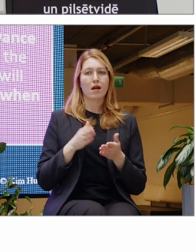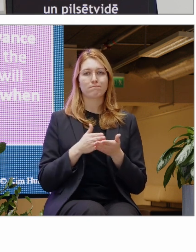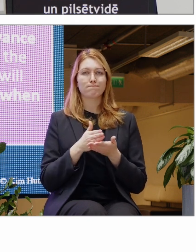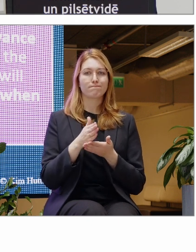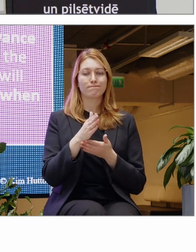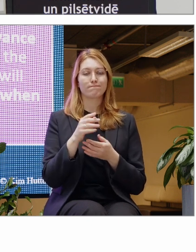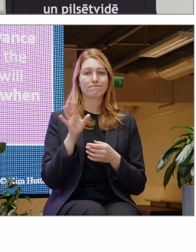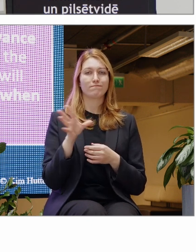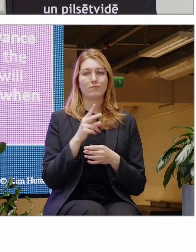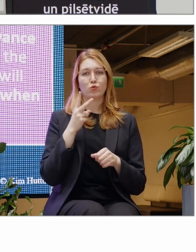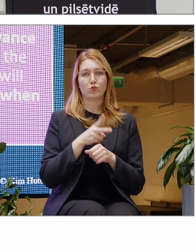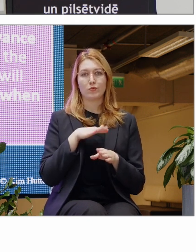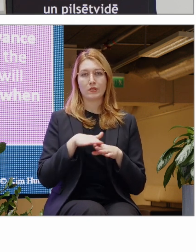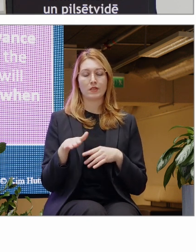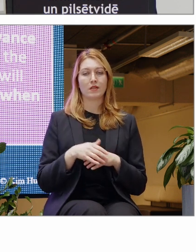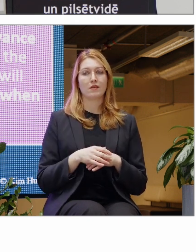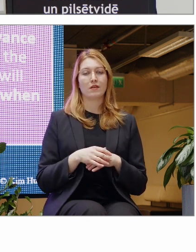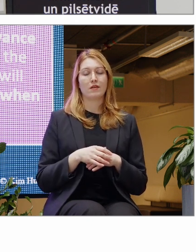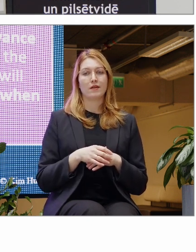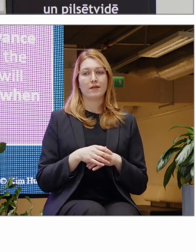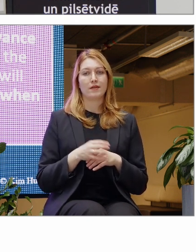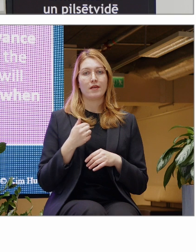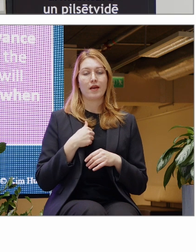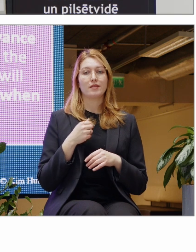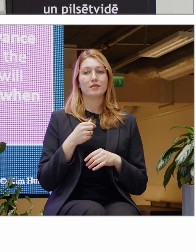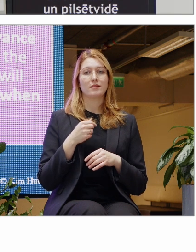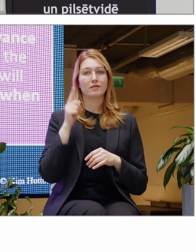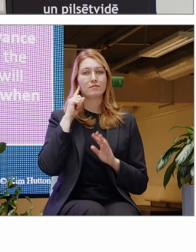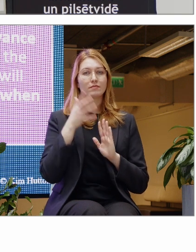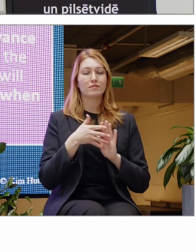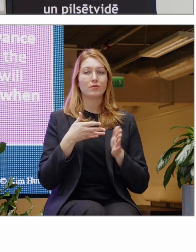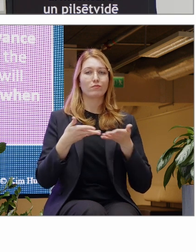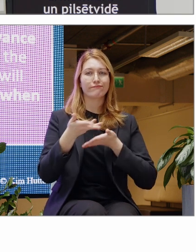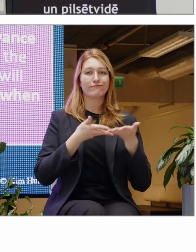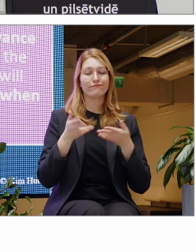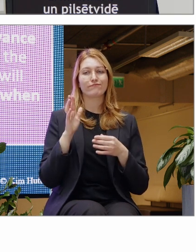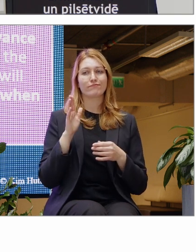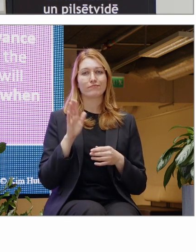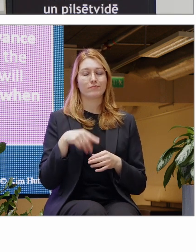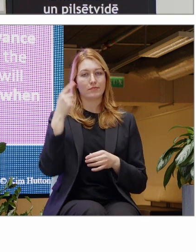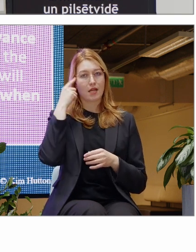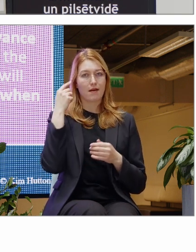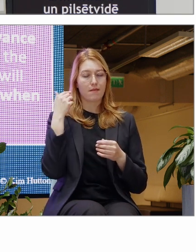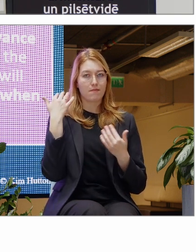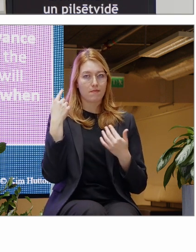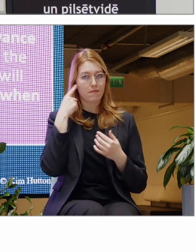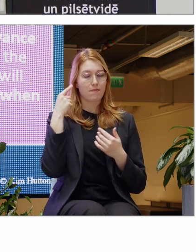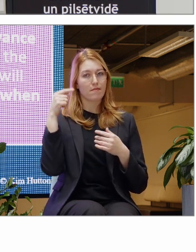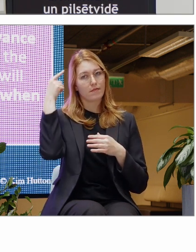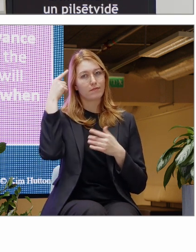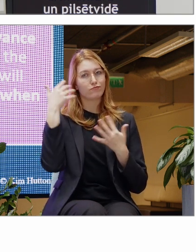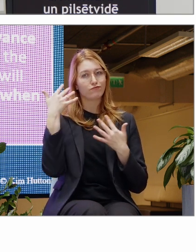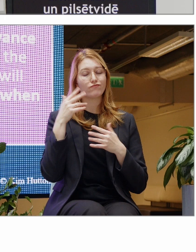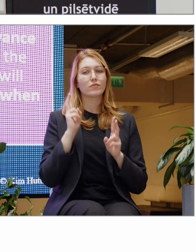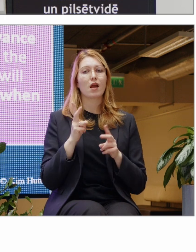tasks. And I love the last one. I will keep the annoyance and frustration I felt in the back of my mind, and I will think of designing with all the